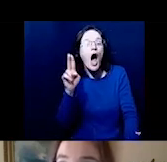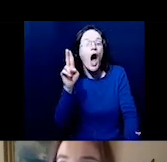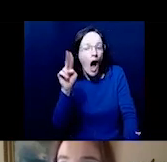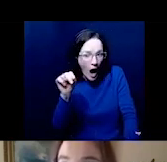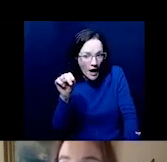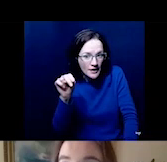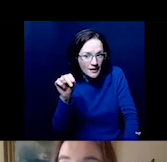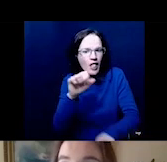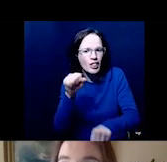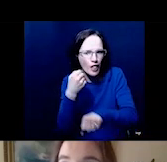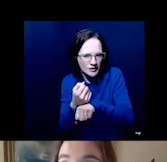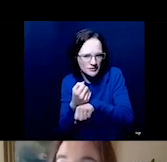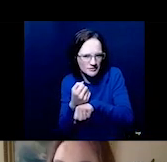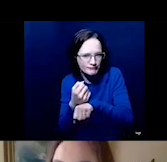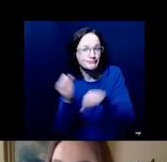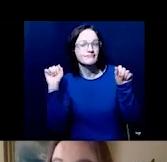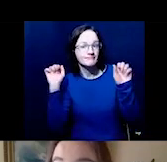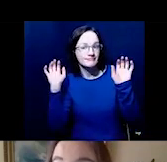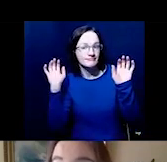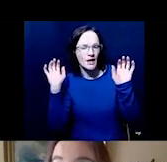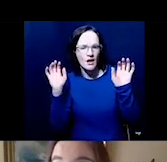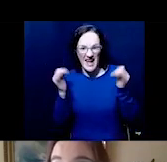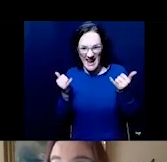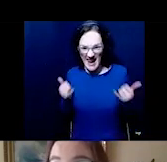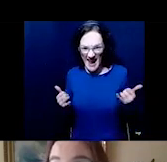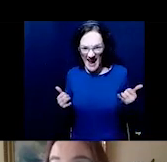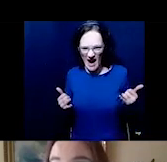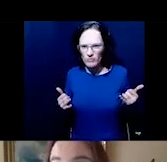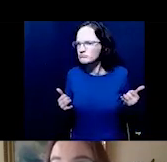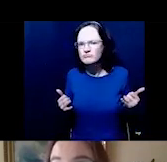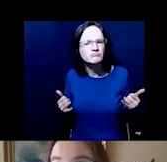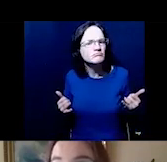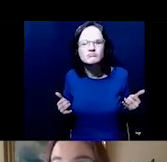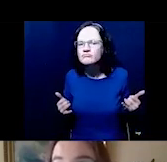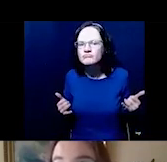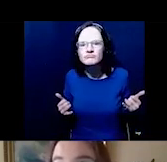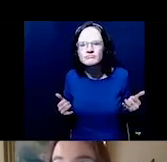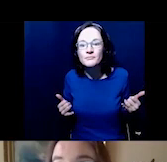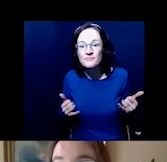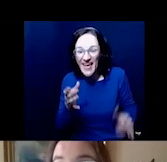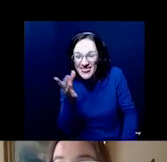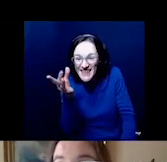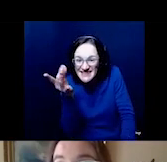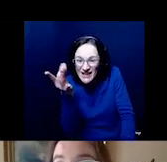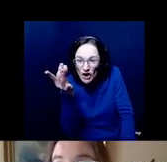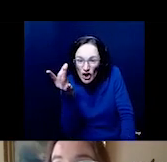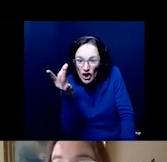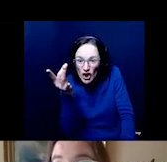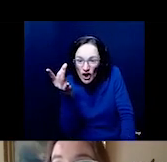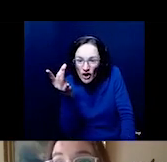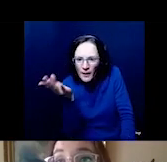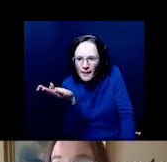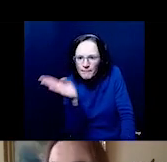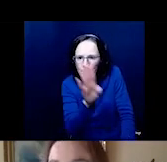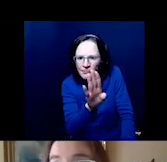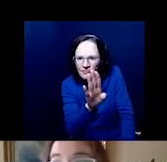now it's not there. Now they took both of the stickers out, so you cannot see that.